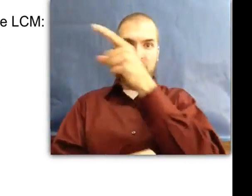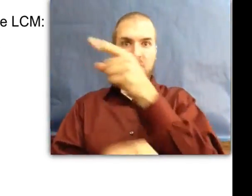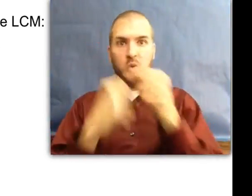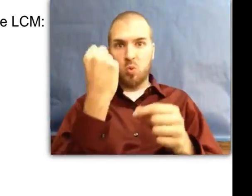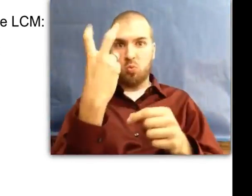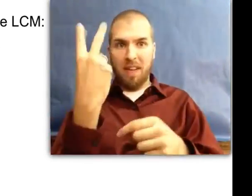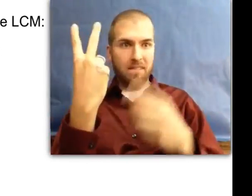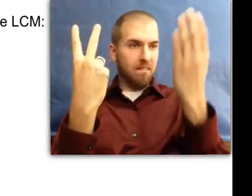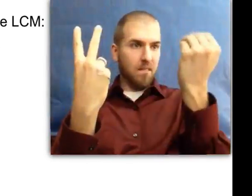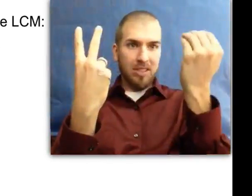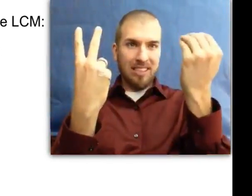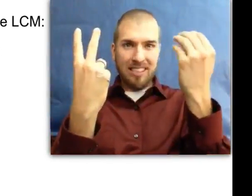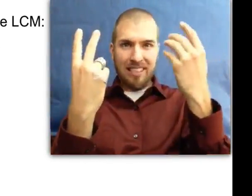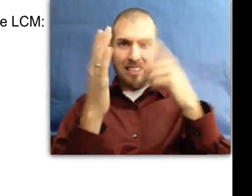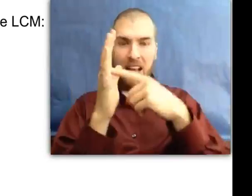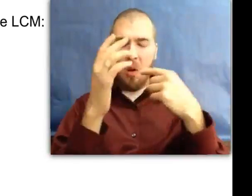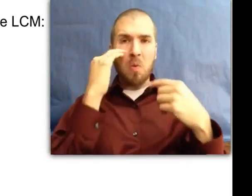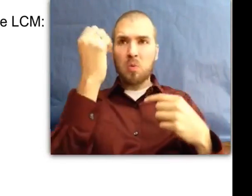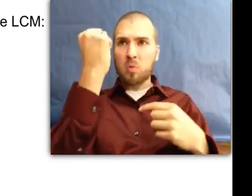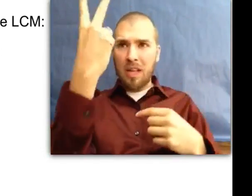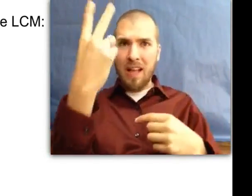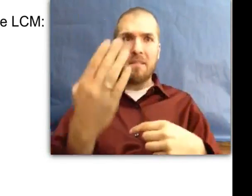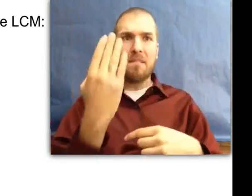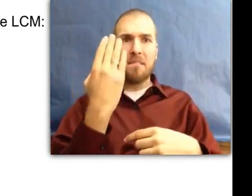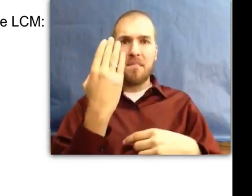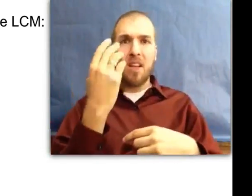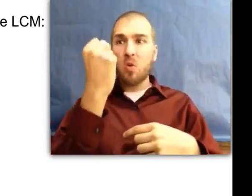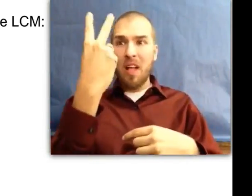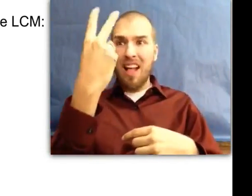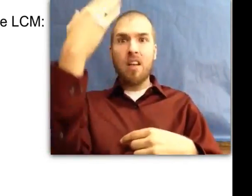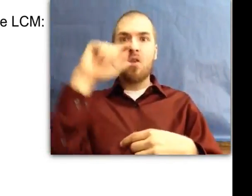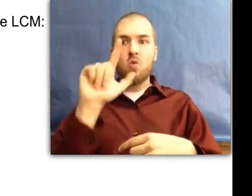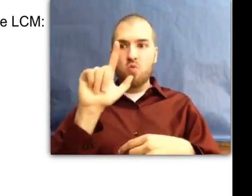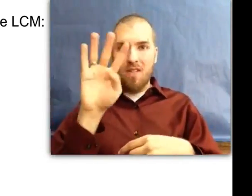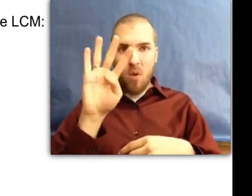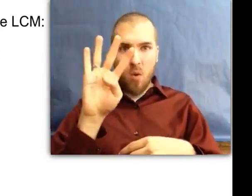or a tree factor. So we have 12 and 14.